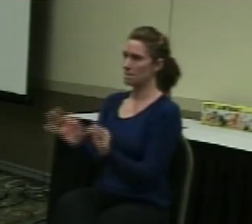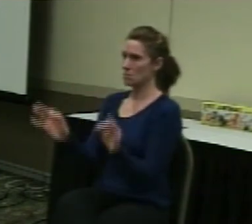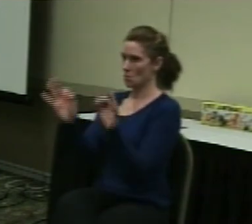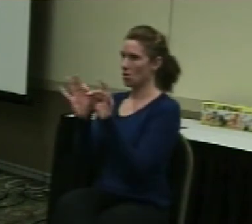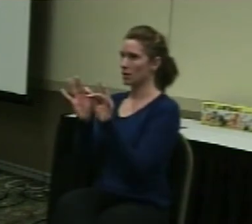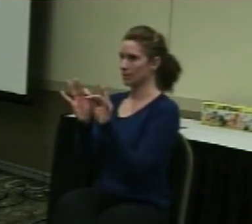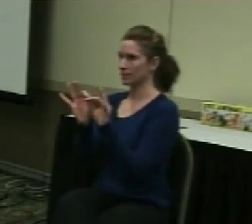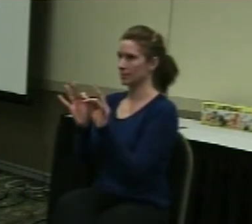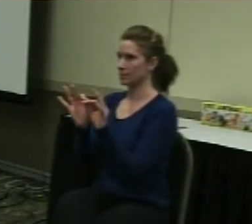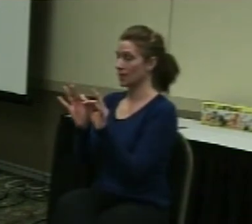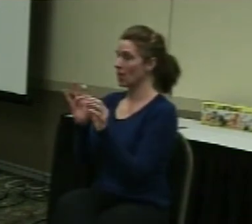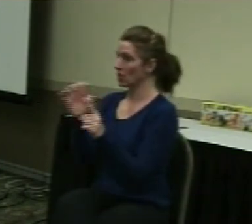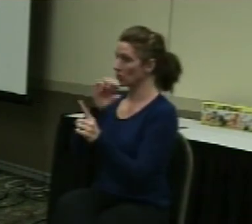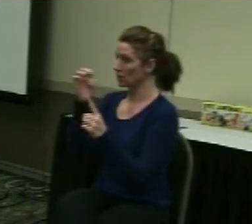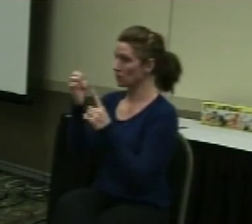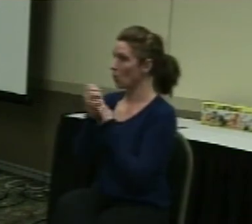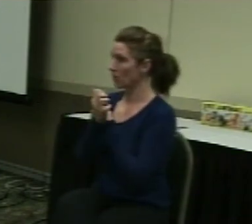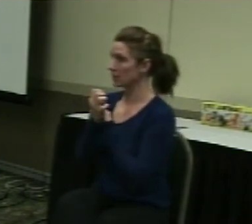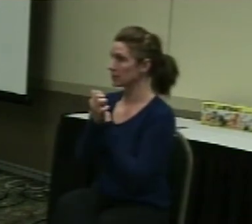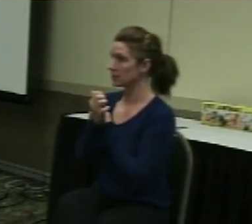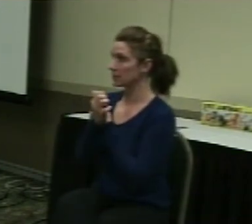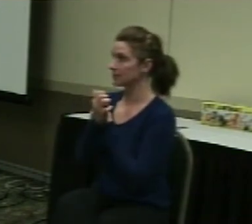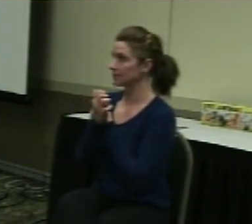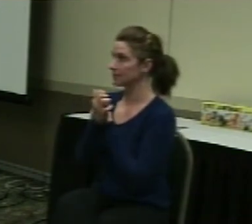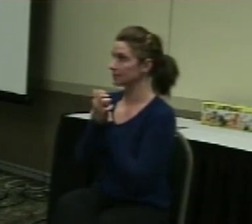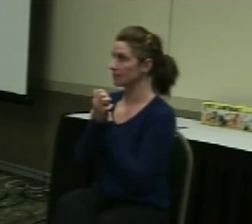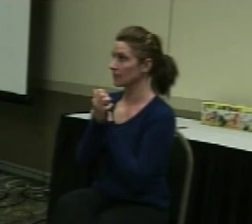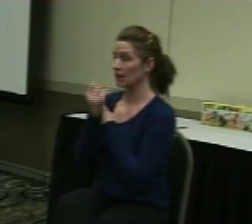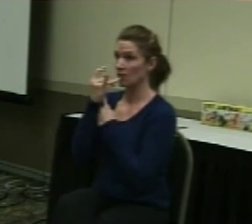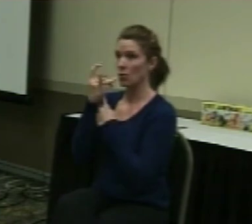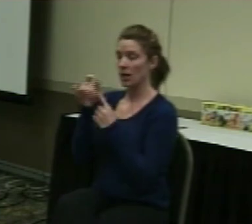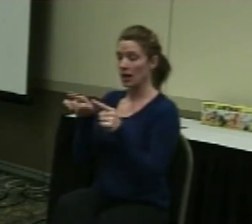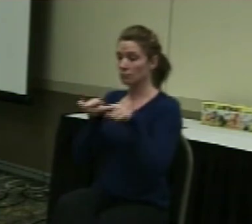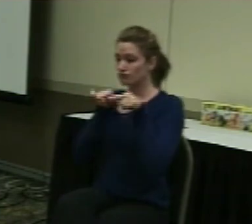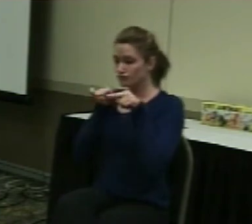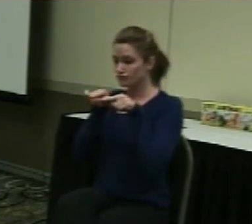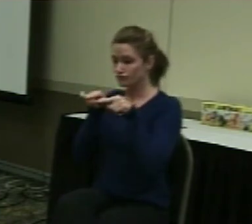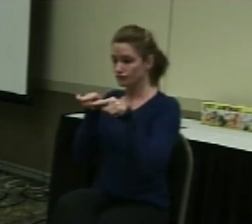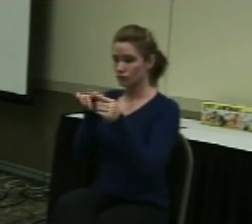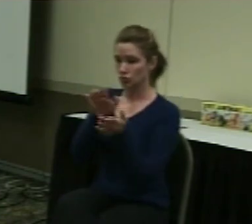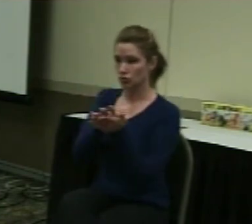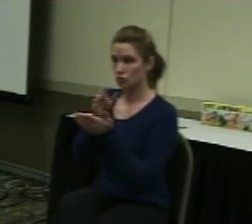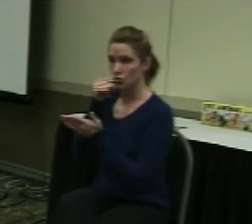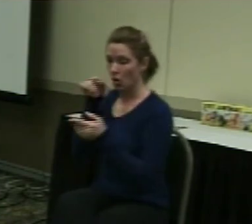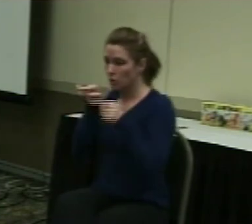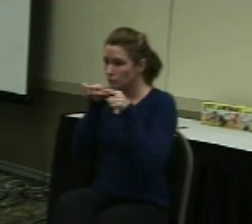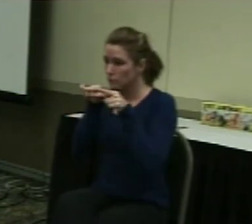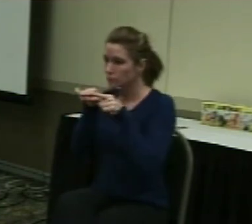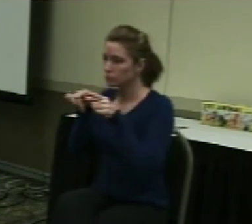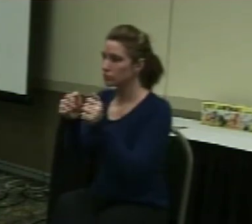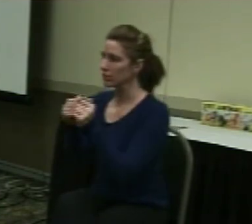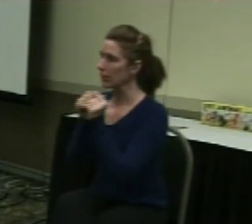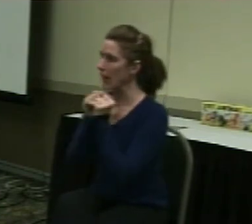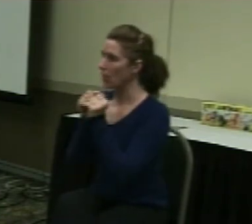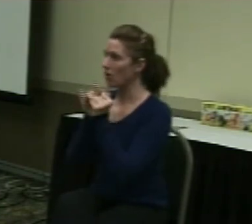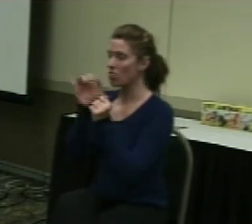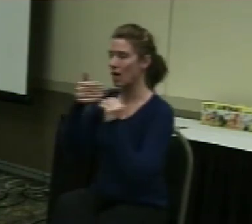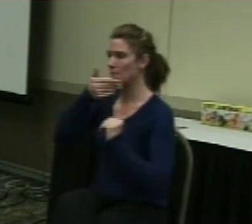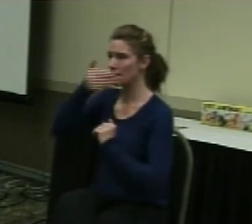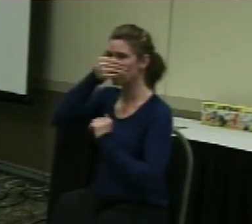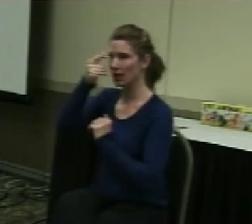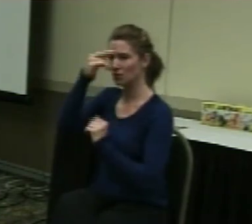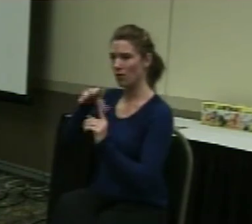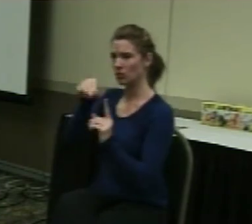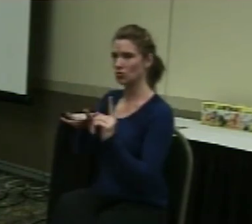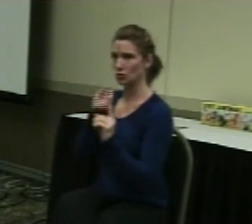most, the environments they spend most time in, if we can get those aligned well, we have the best case scenario. And clearly,